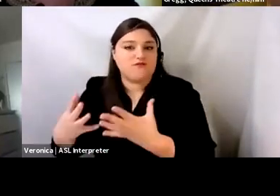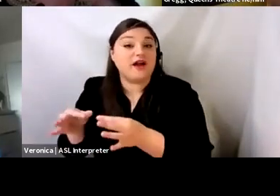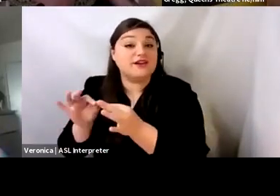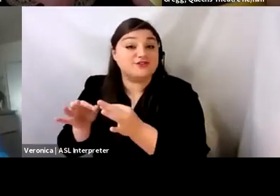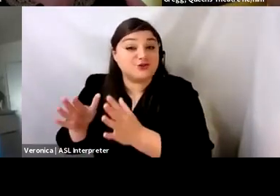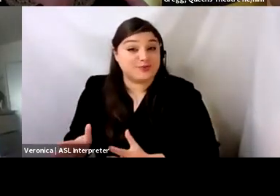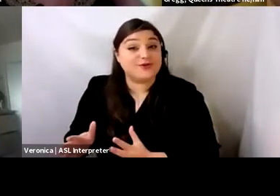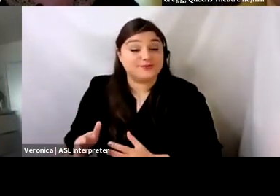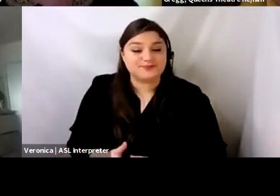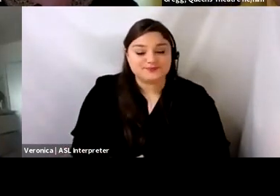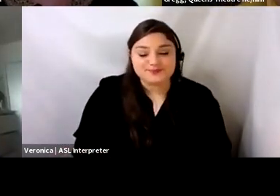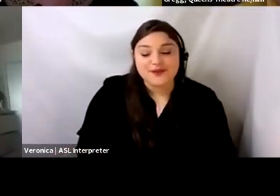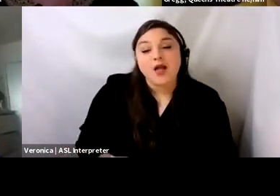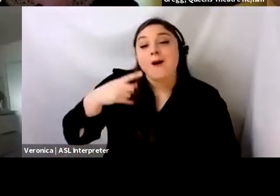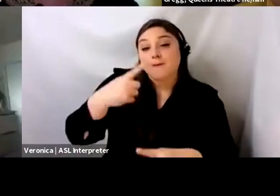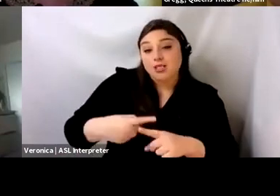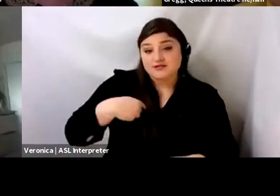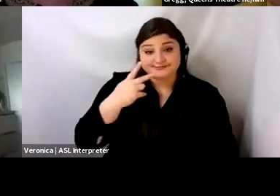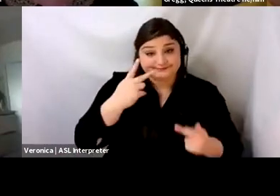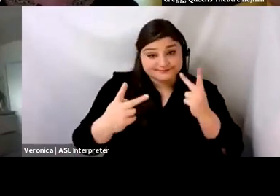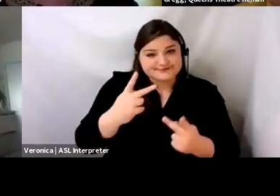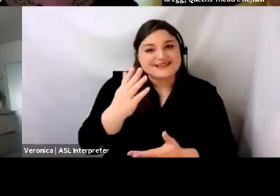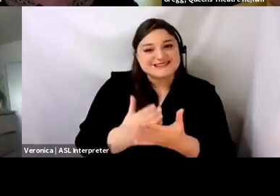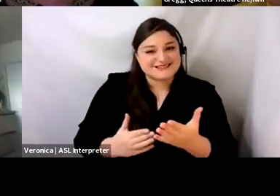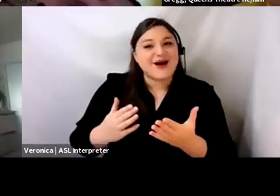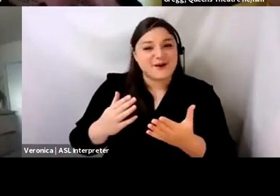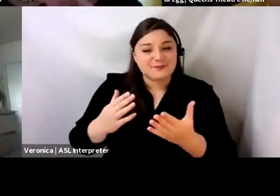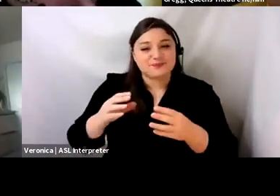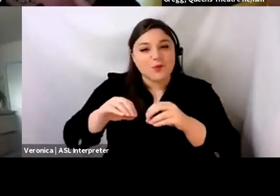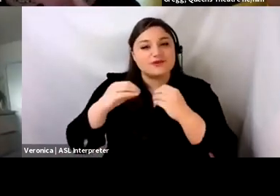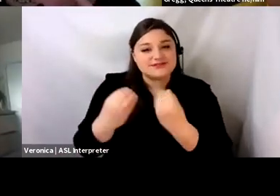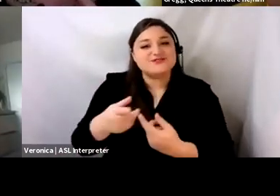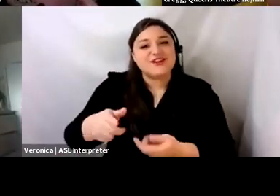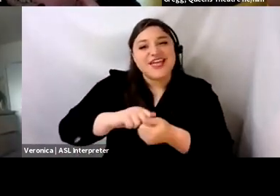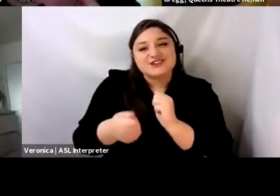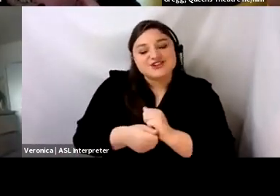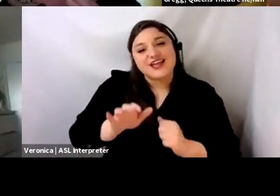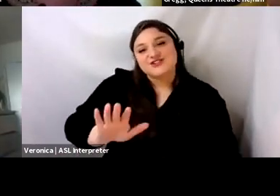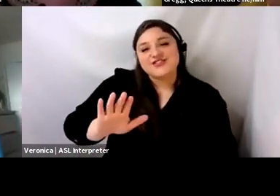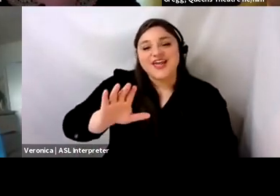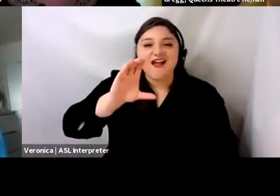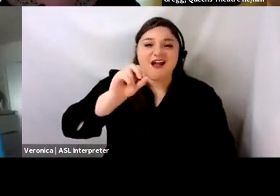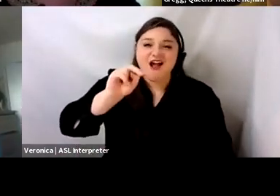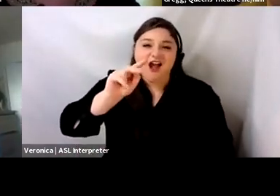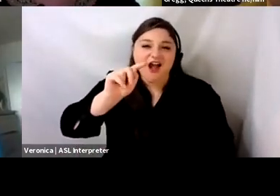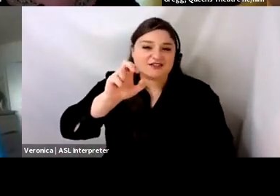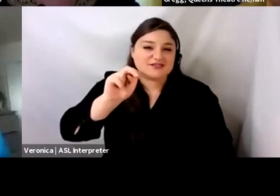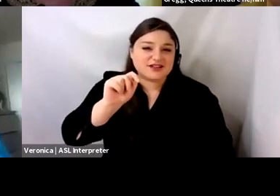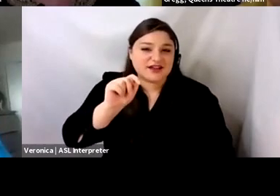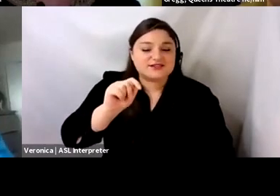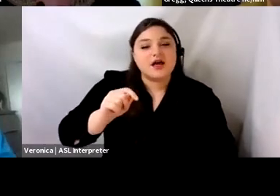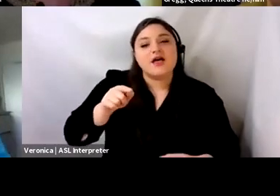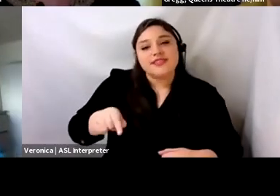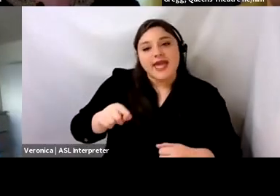also a lot of restructuring and reframing of their content and programming to make it, make engaging virtual